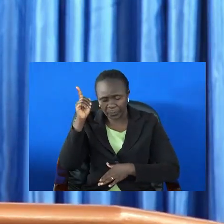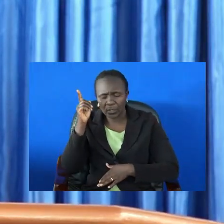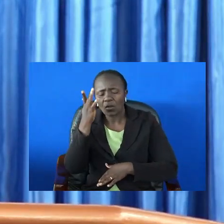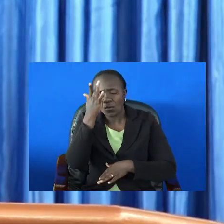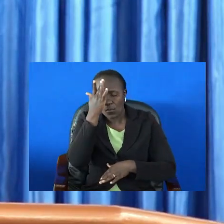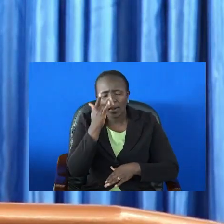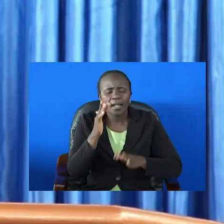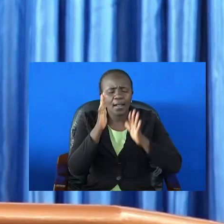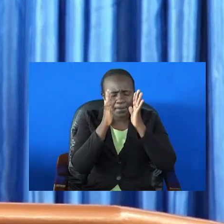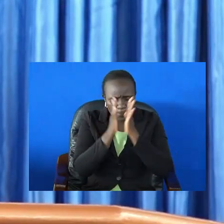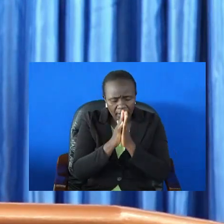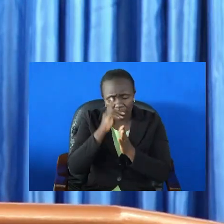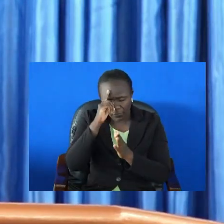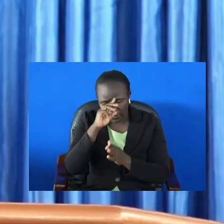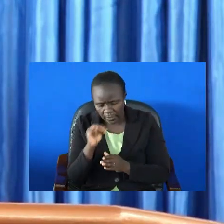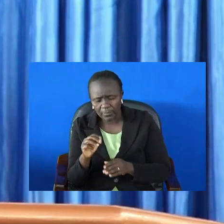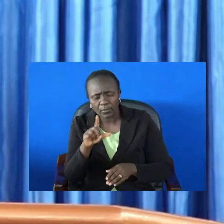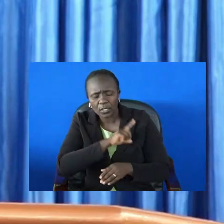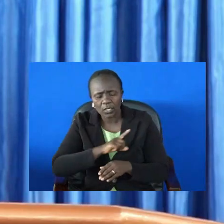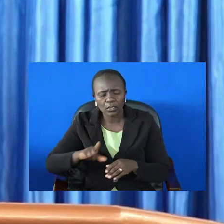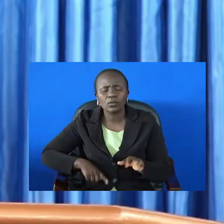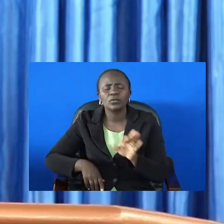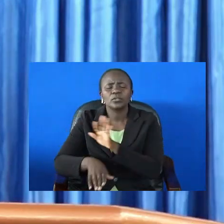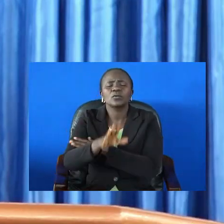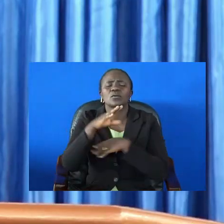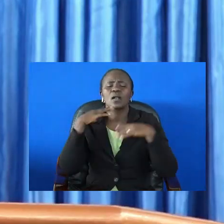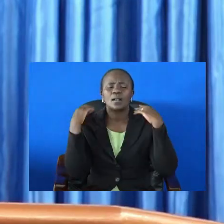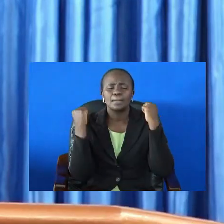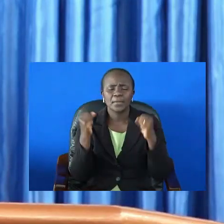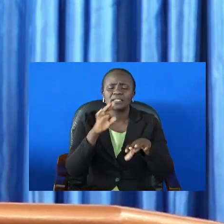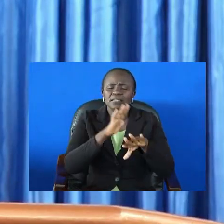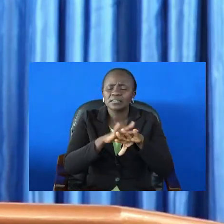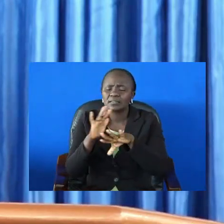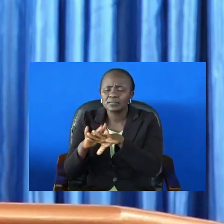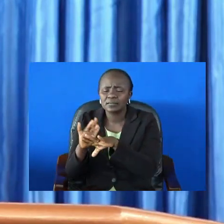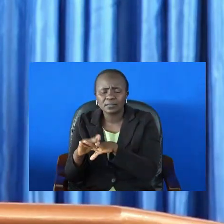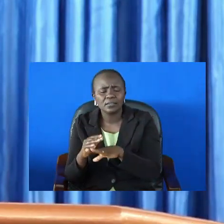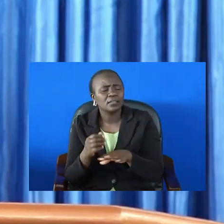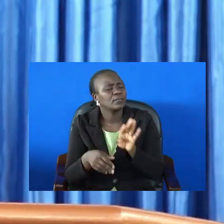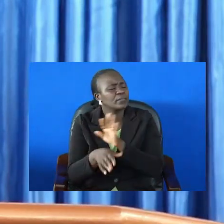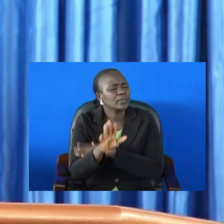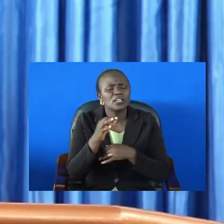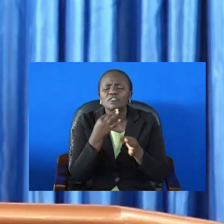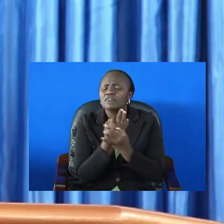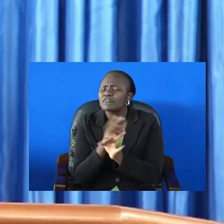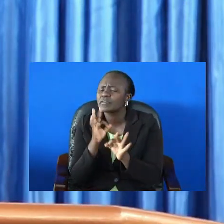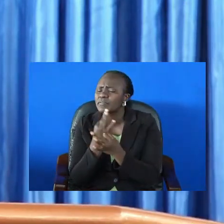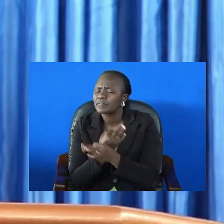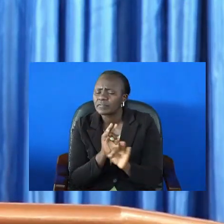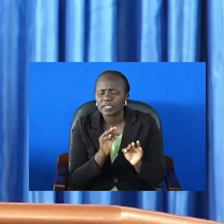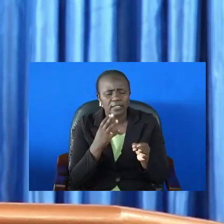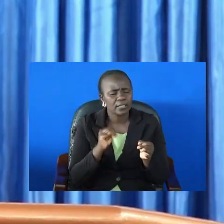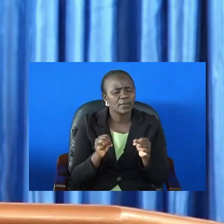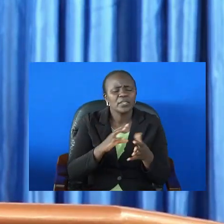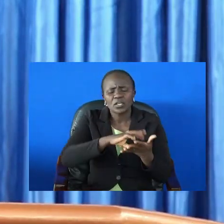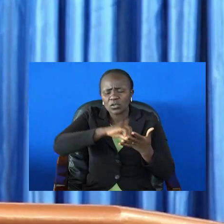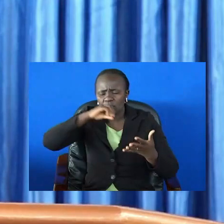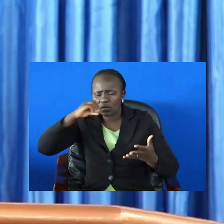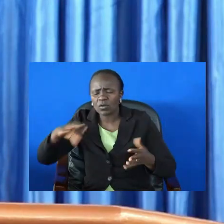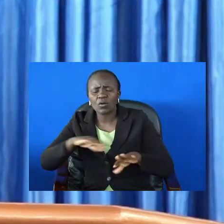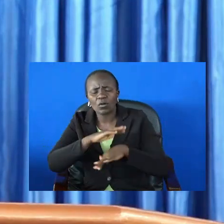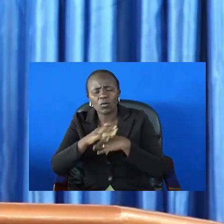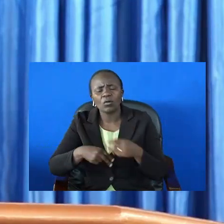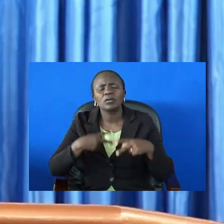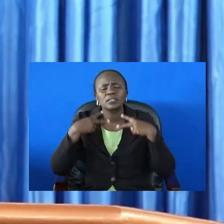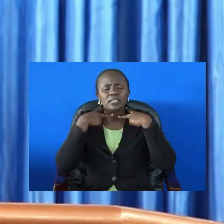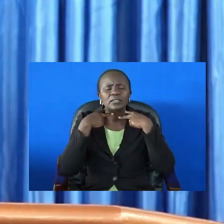why I pray for them that, Lord, God Almighty, touch them, Jehovah God. Liberate them, Jehovah. Take away every yoke